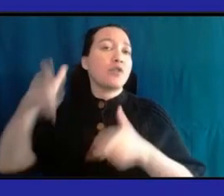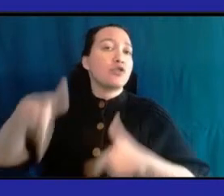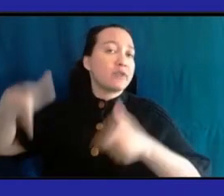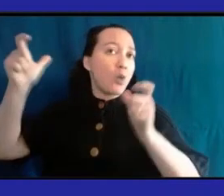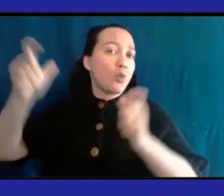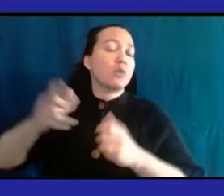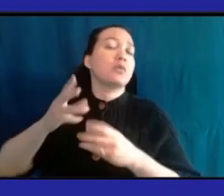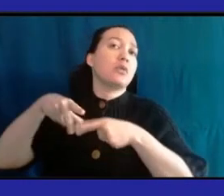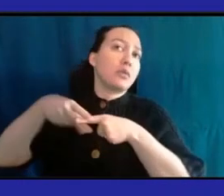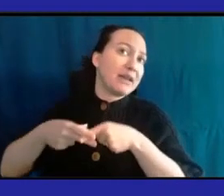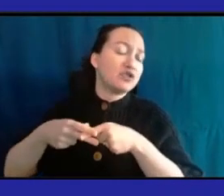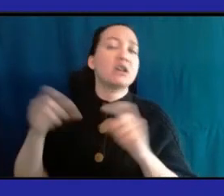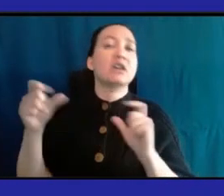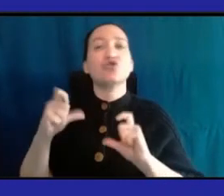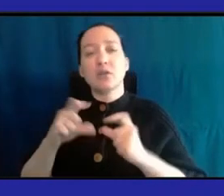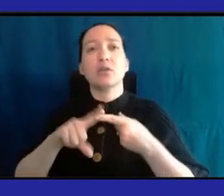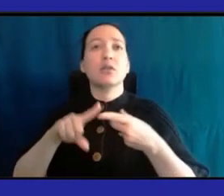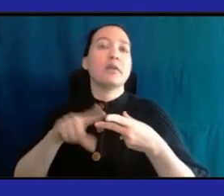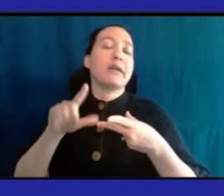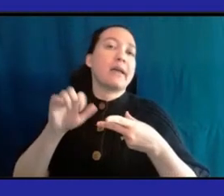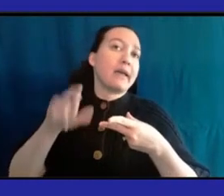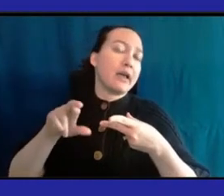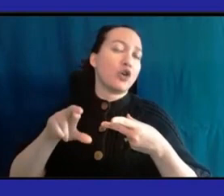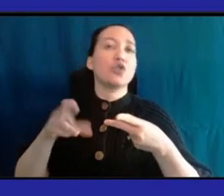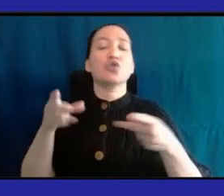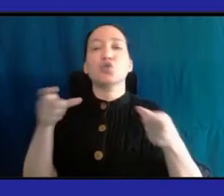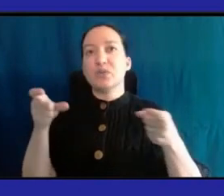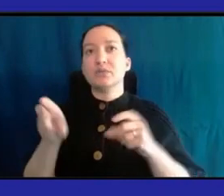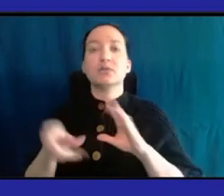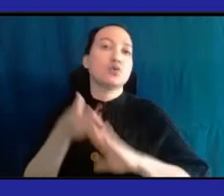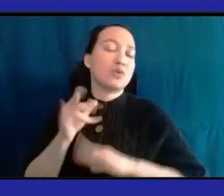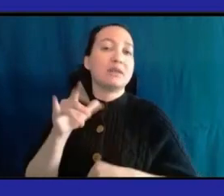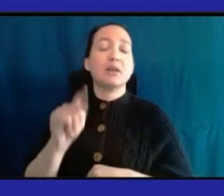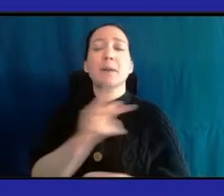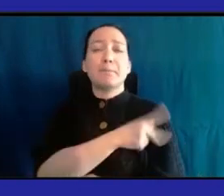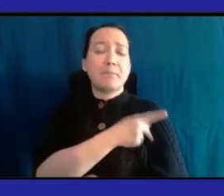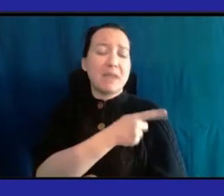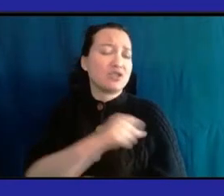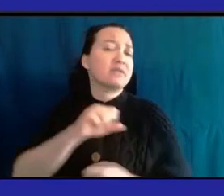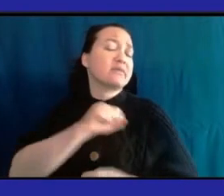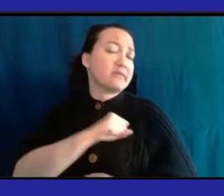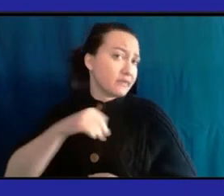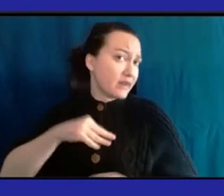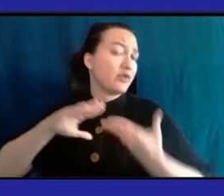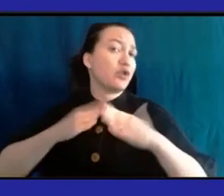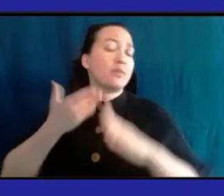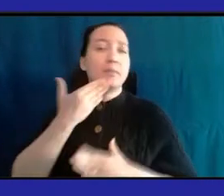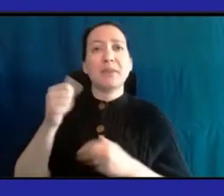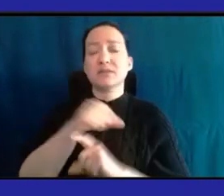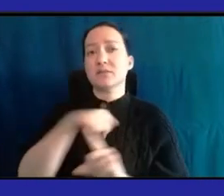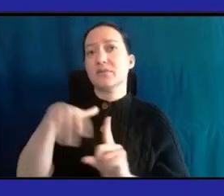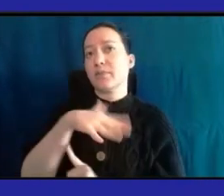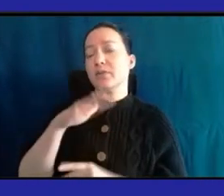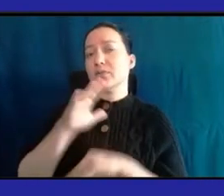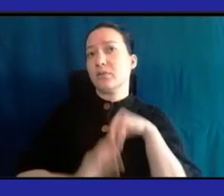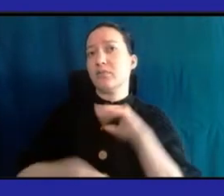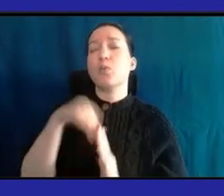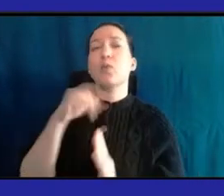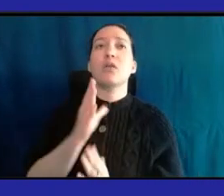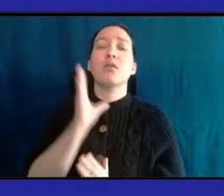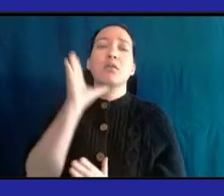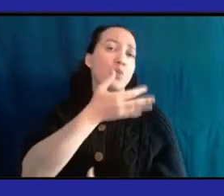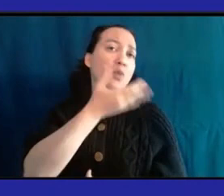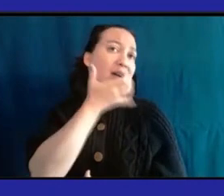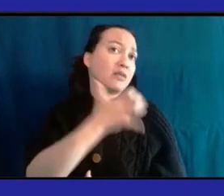maintenance of our chillers, our air handling units, so that our patients, staff, and community have the best environments possible in the hot months ahead. We